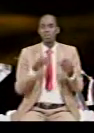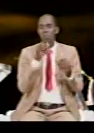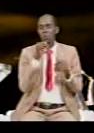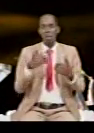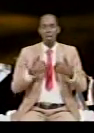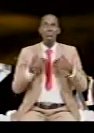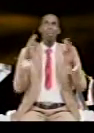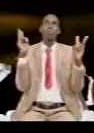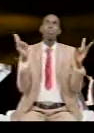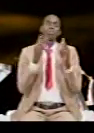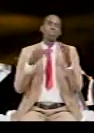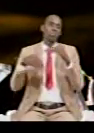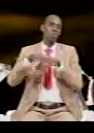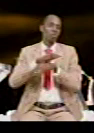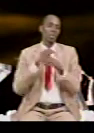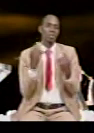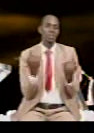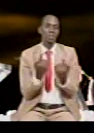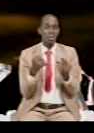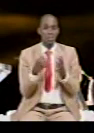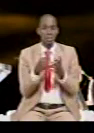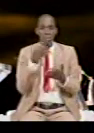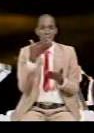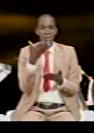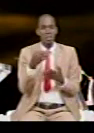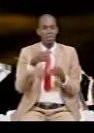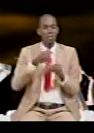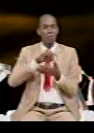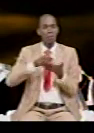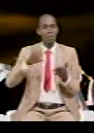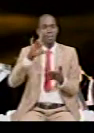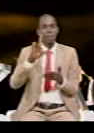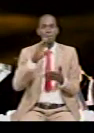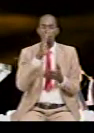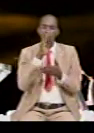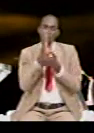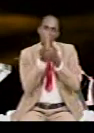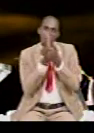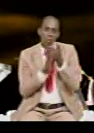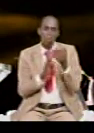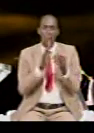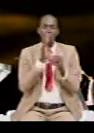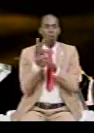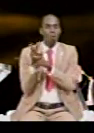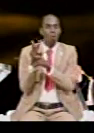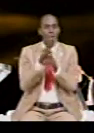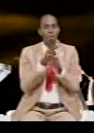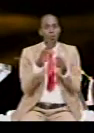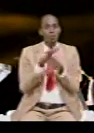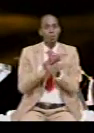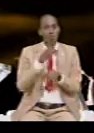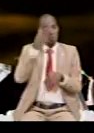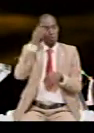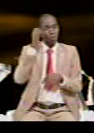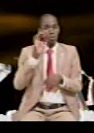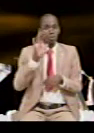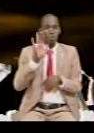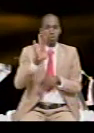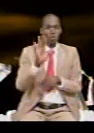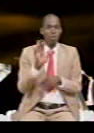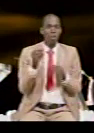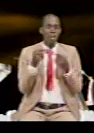be sober, be vigilant. For the devil, your adversary, the